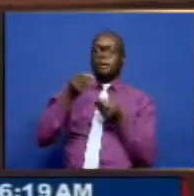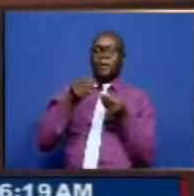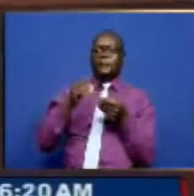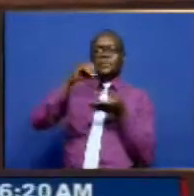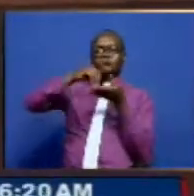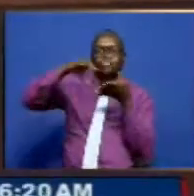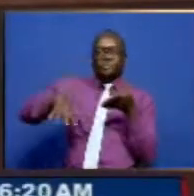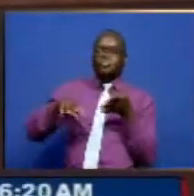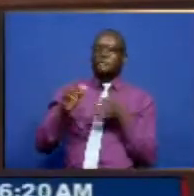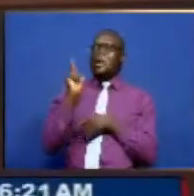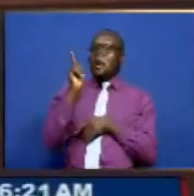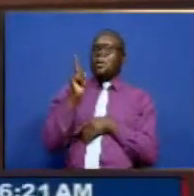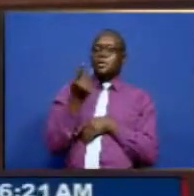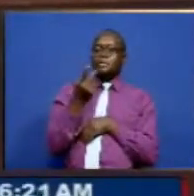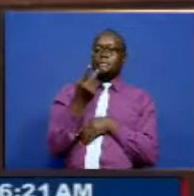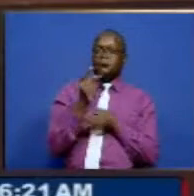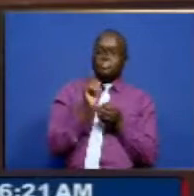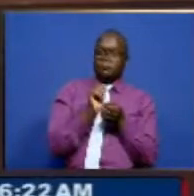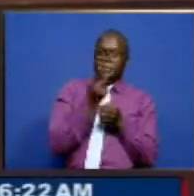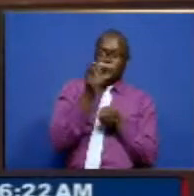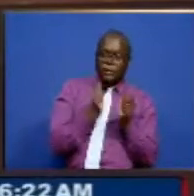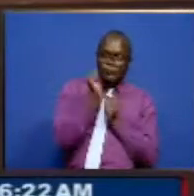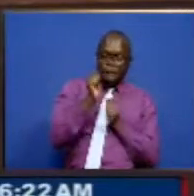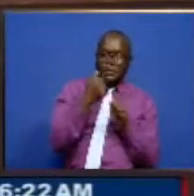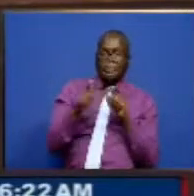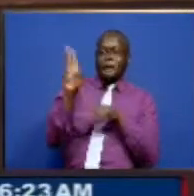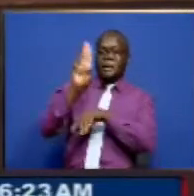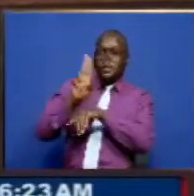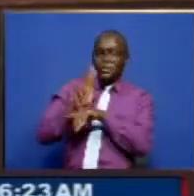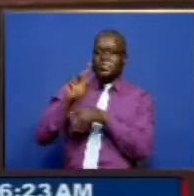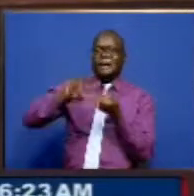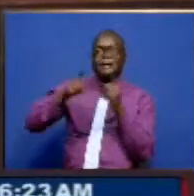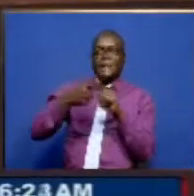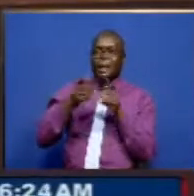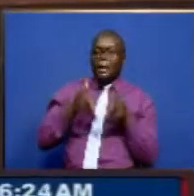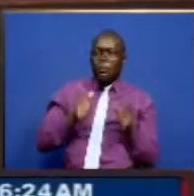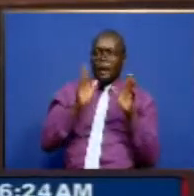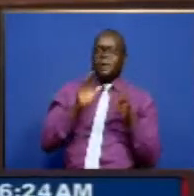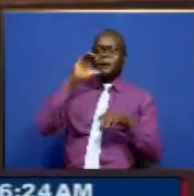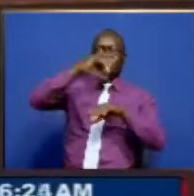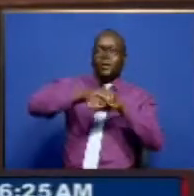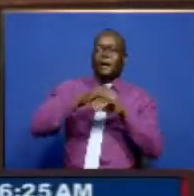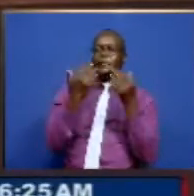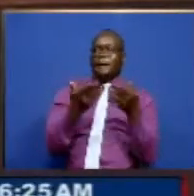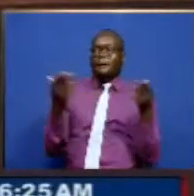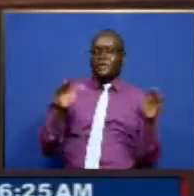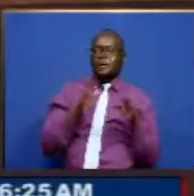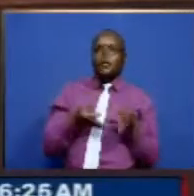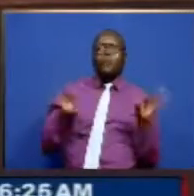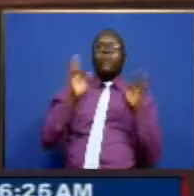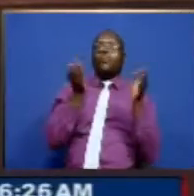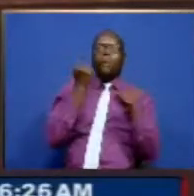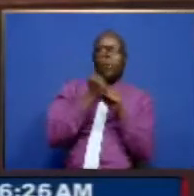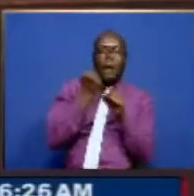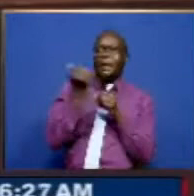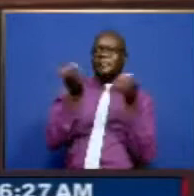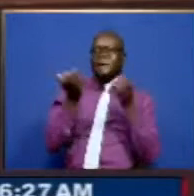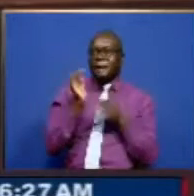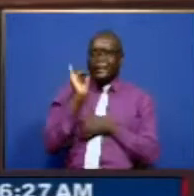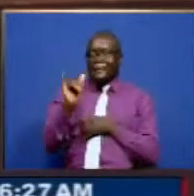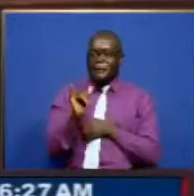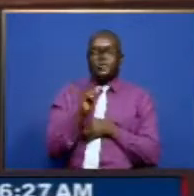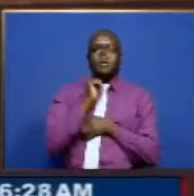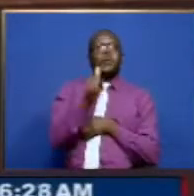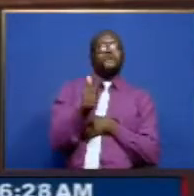Disposal Act 2015, but rather used standard forms to procure goods, works and services that did